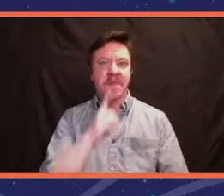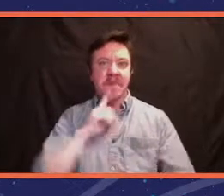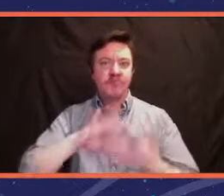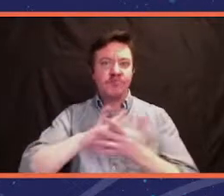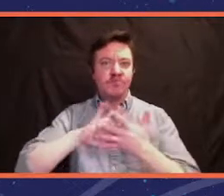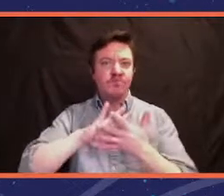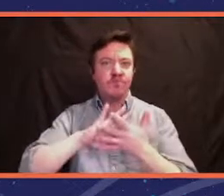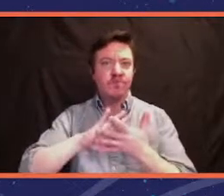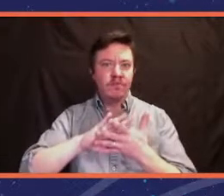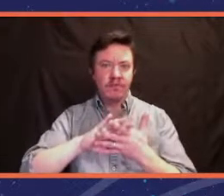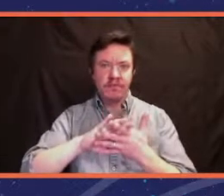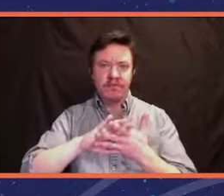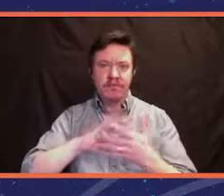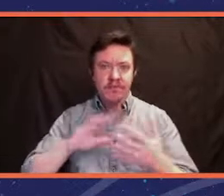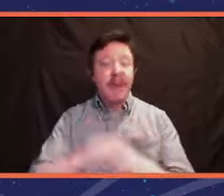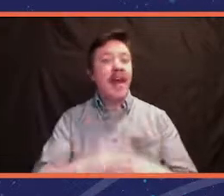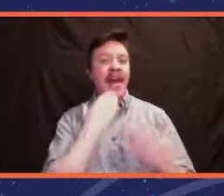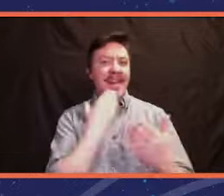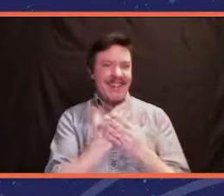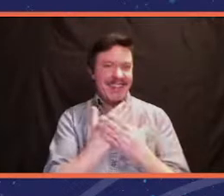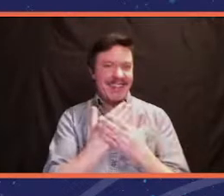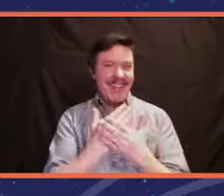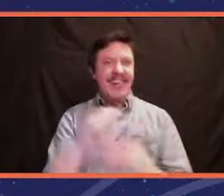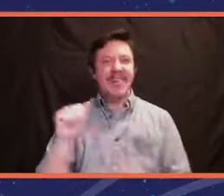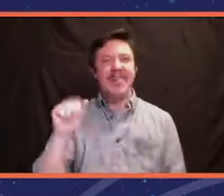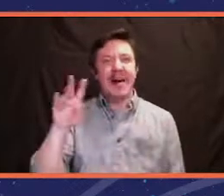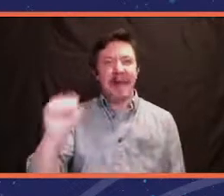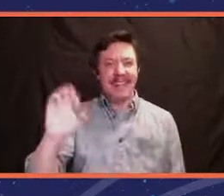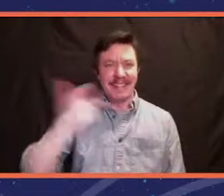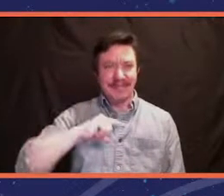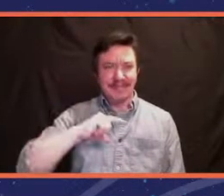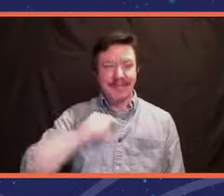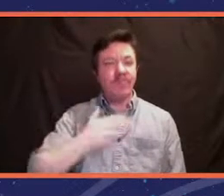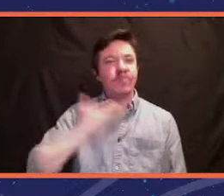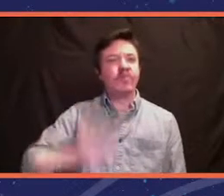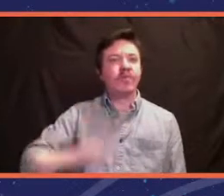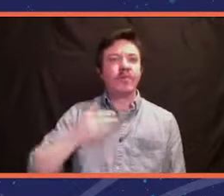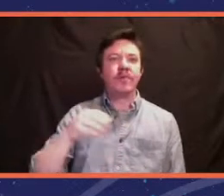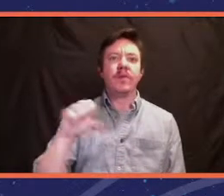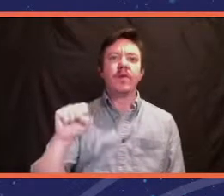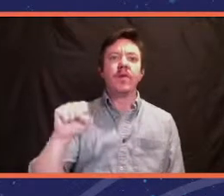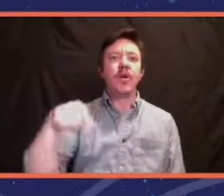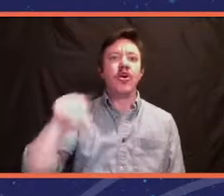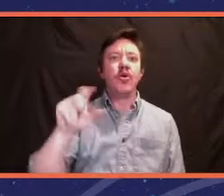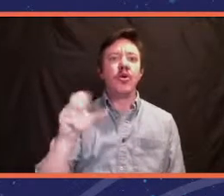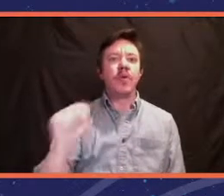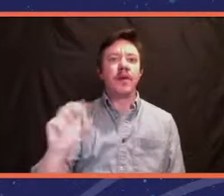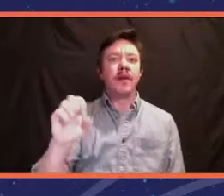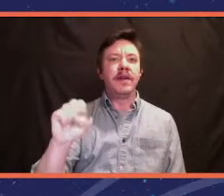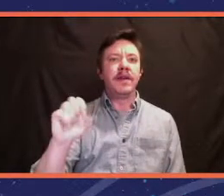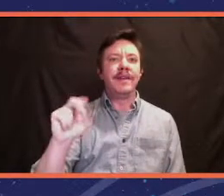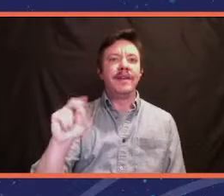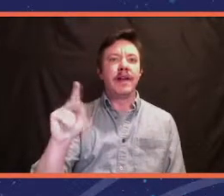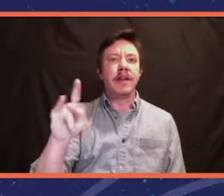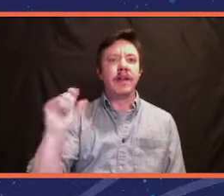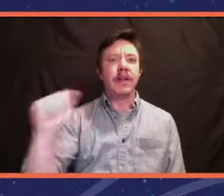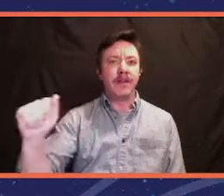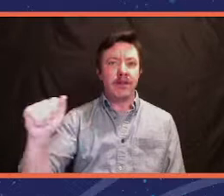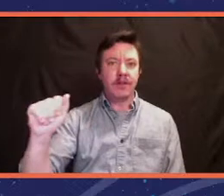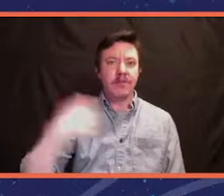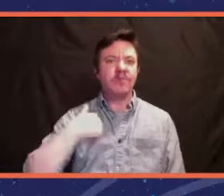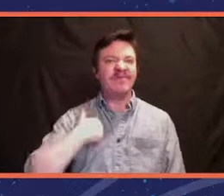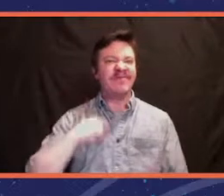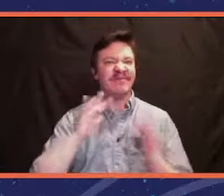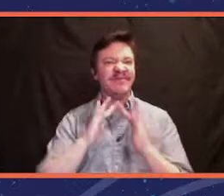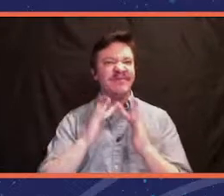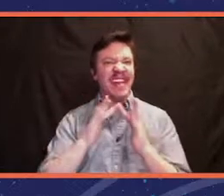everyone. All that information and the handoff. My name is Quentin Sankofa. I'm experiencing some